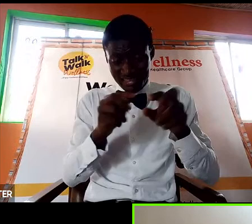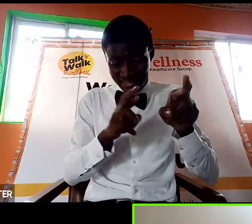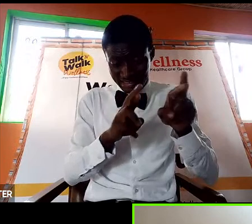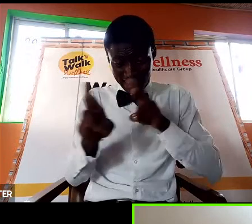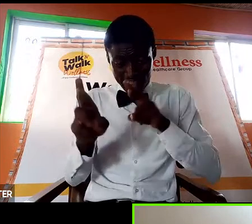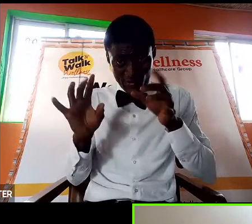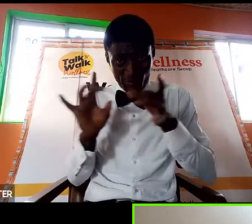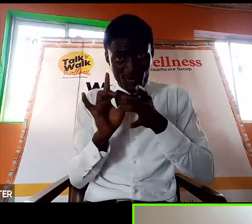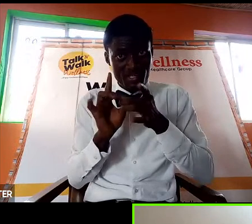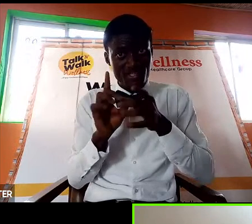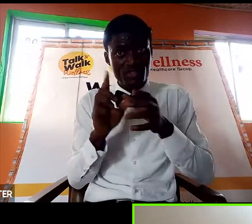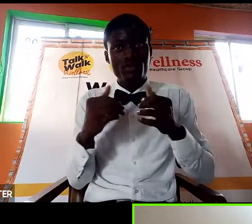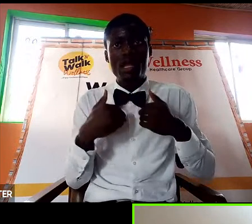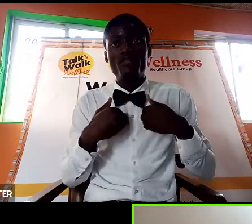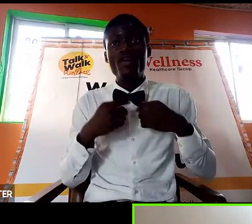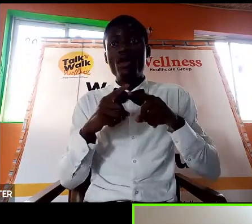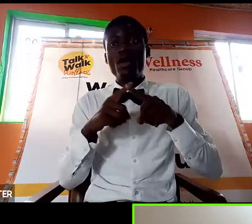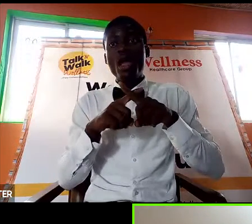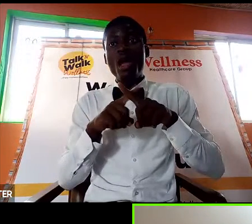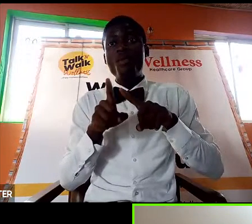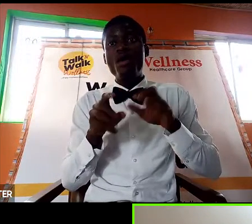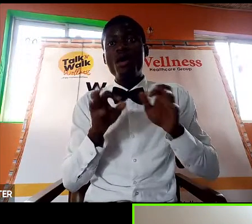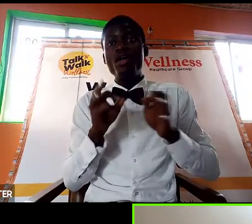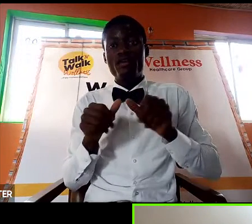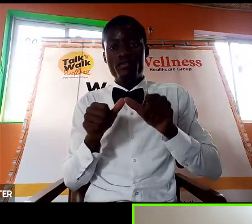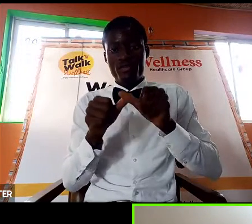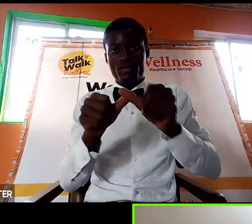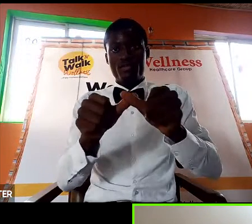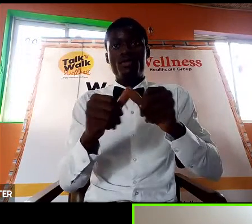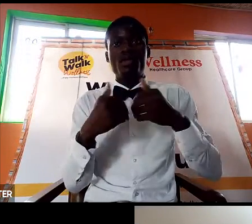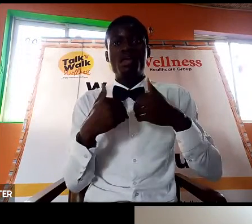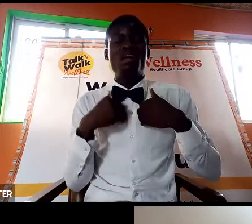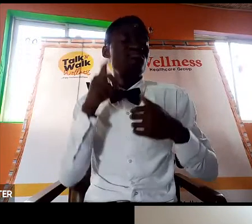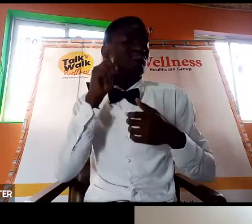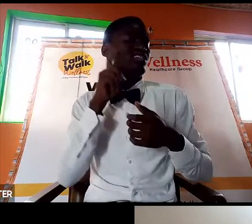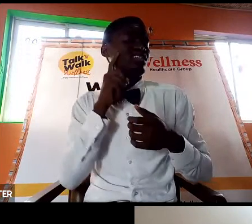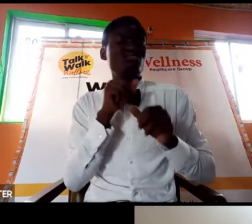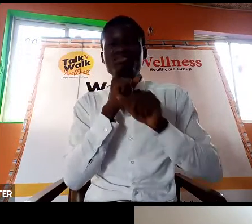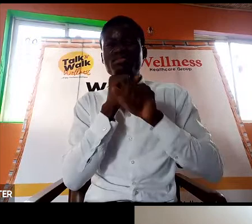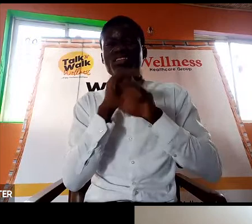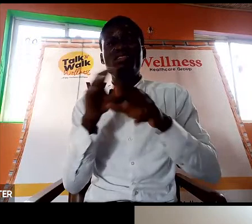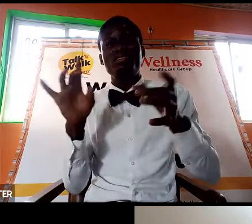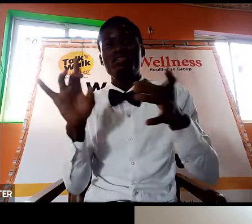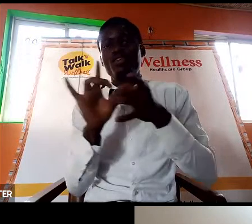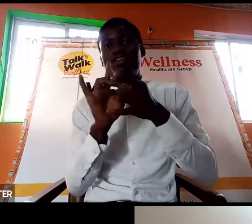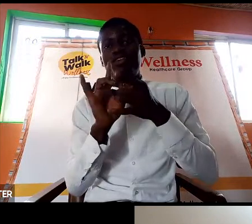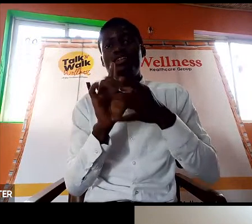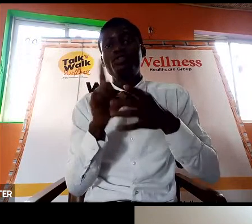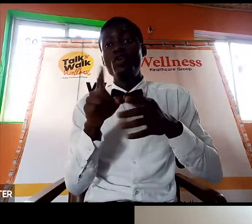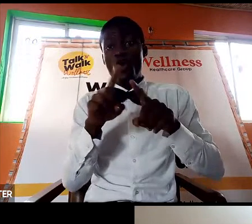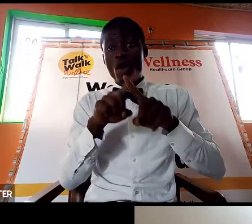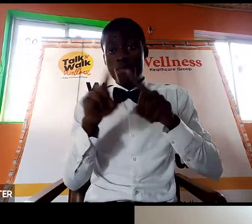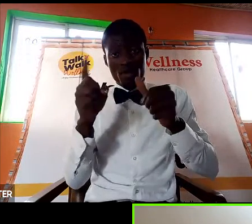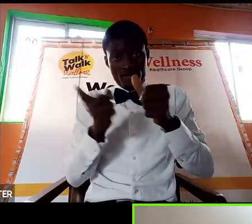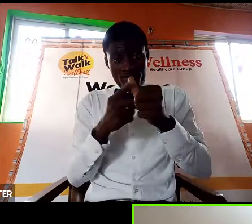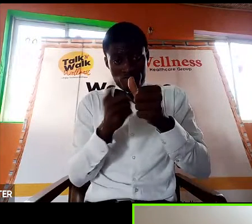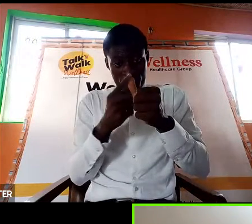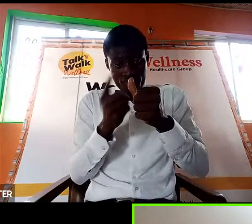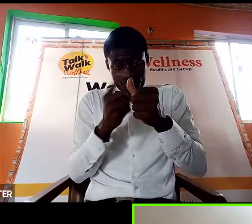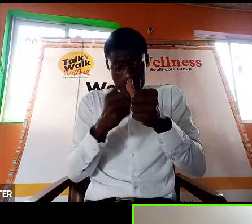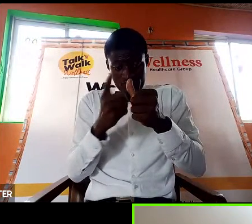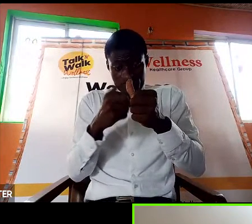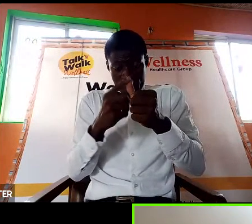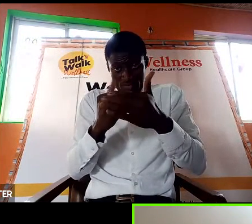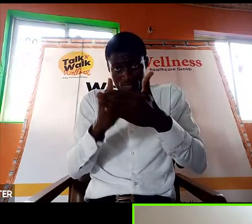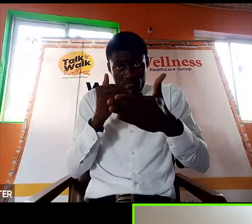if you keep having sex, I don't see anything connecting you there. But Okay. if you have already inbuilt, you're already connected,